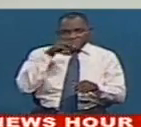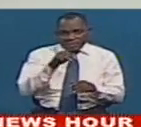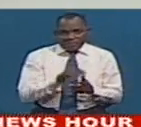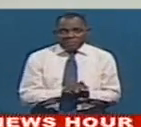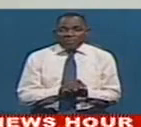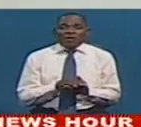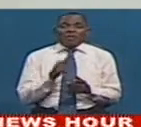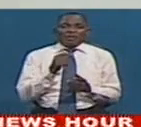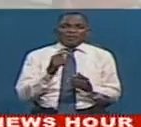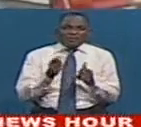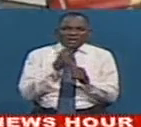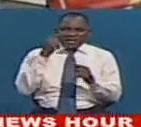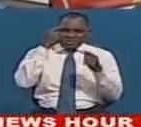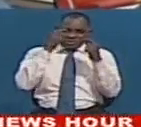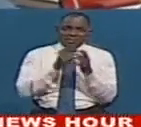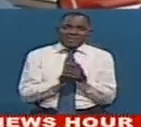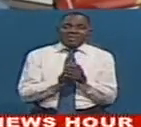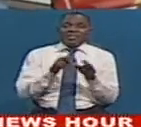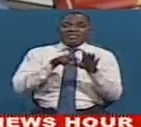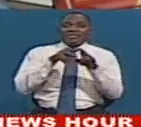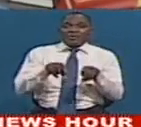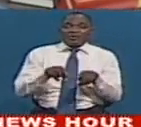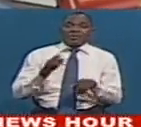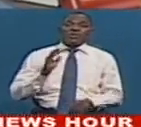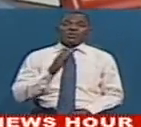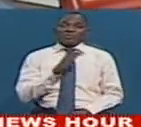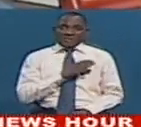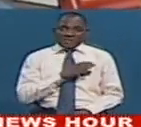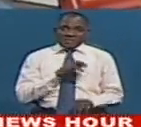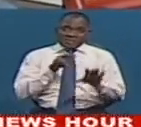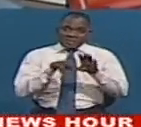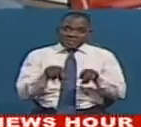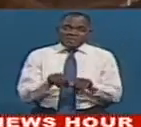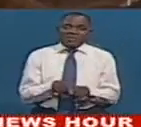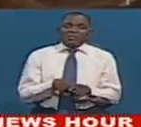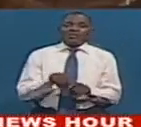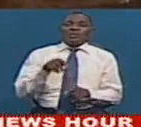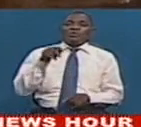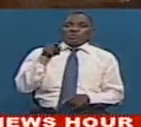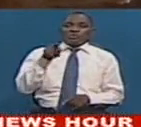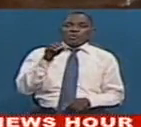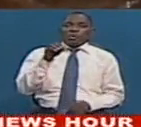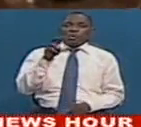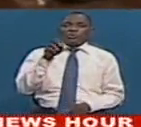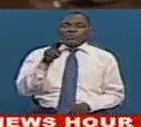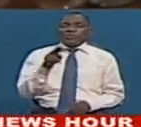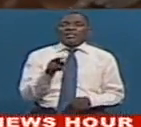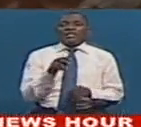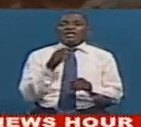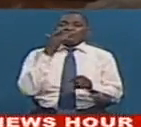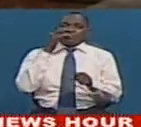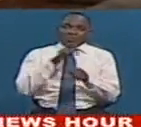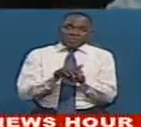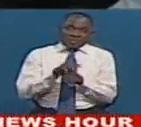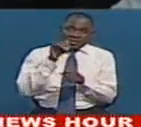should be your main consideration. The chairperson of the Civil Service Council, Justice Rose Constance Owusu, gave the